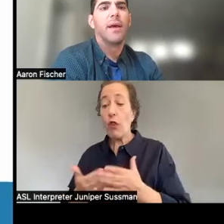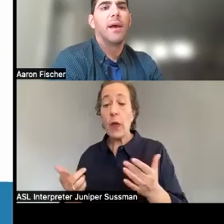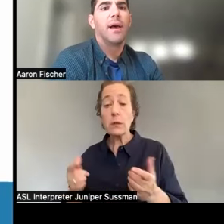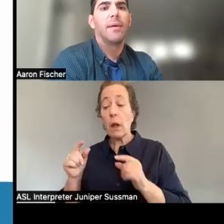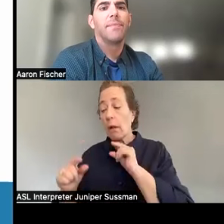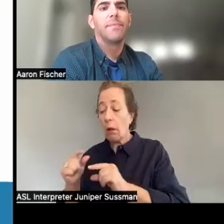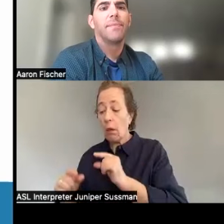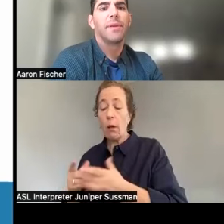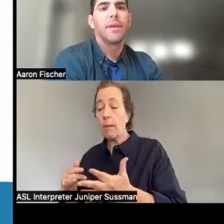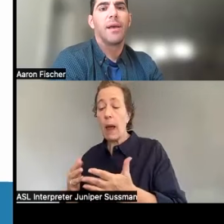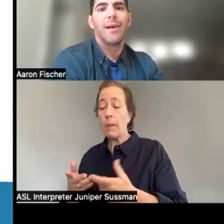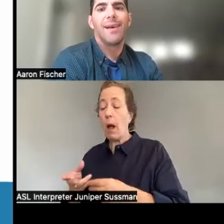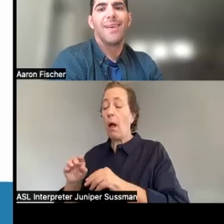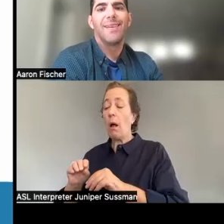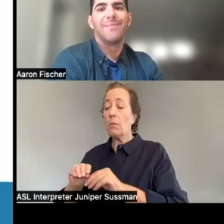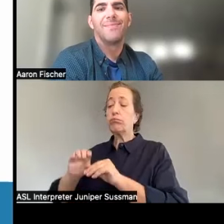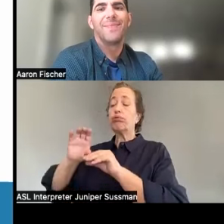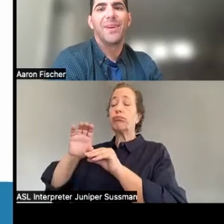stressful,